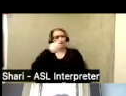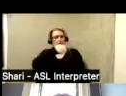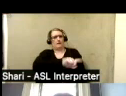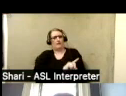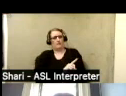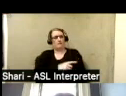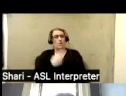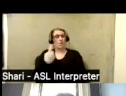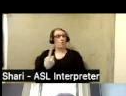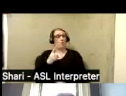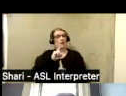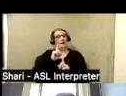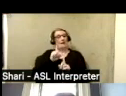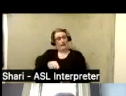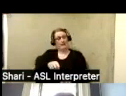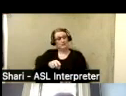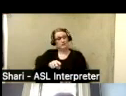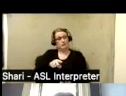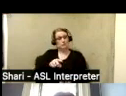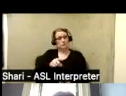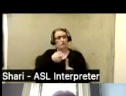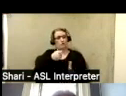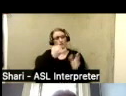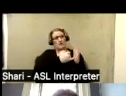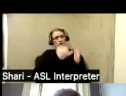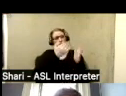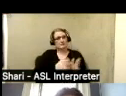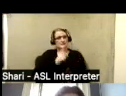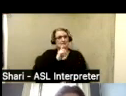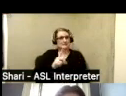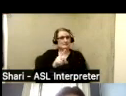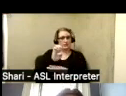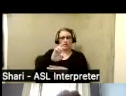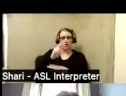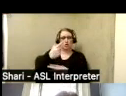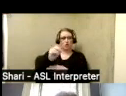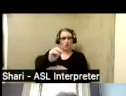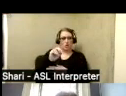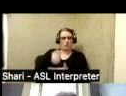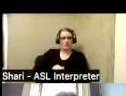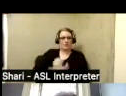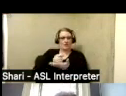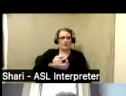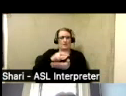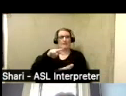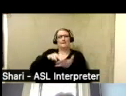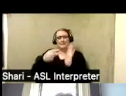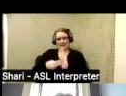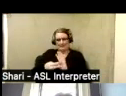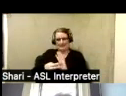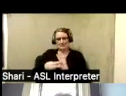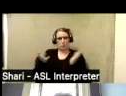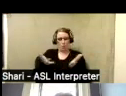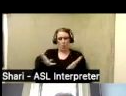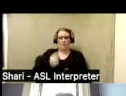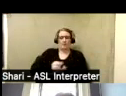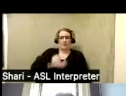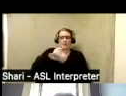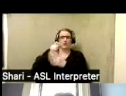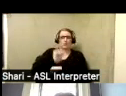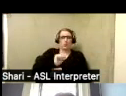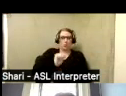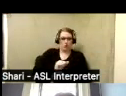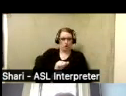One answer that we take from Tosquelles is ergotherapy. That's a Greek term meaning therapeutic work. For Tosquelles